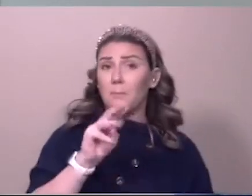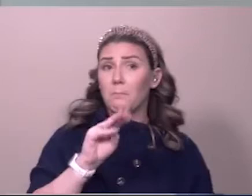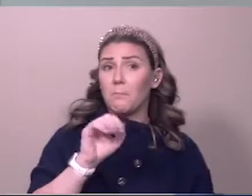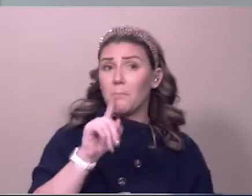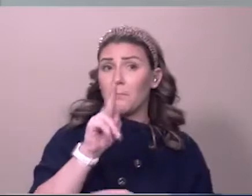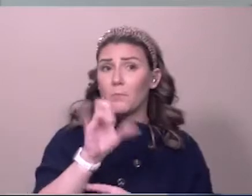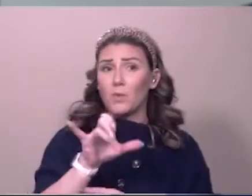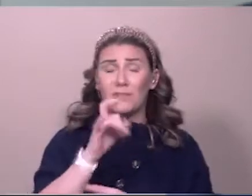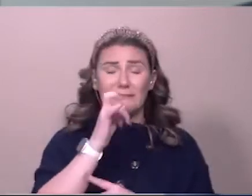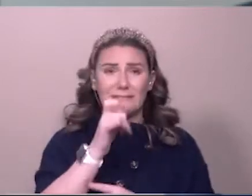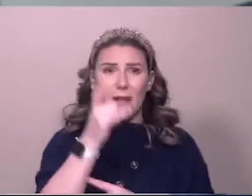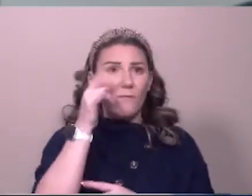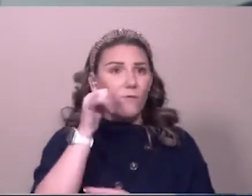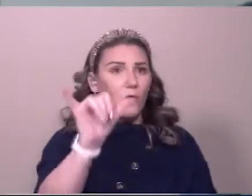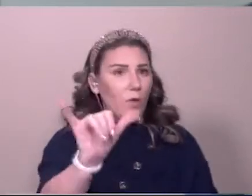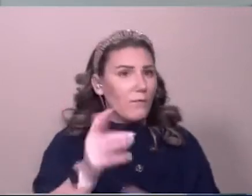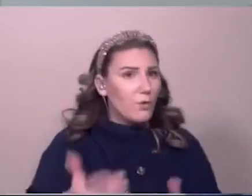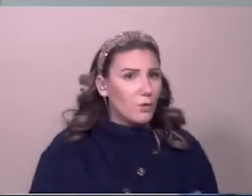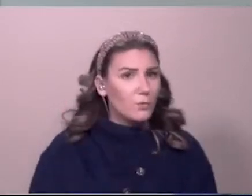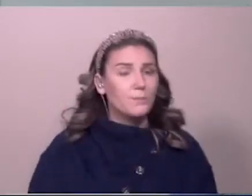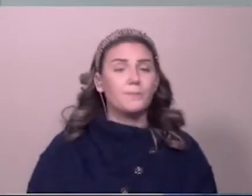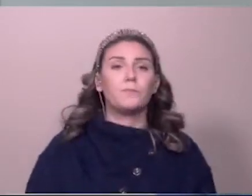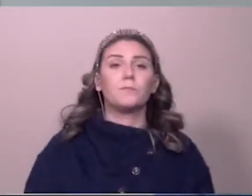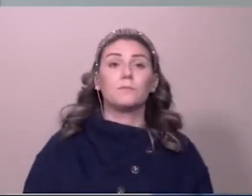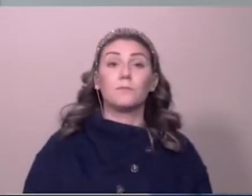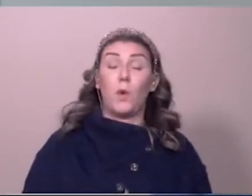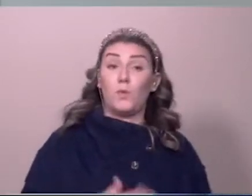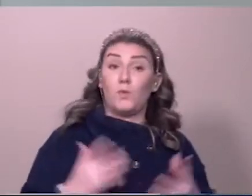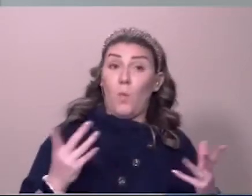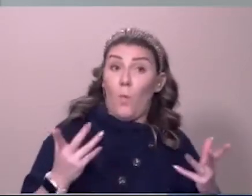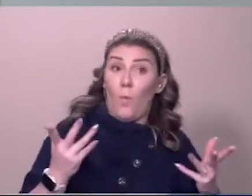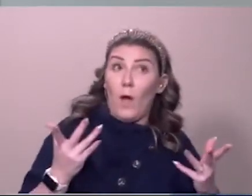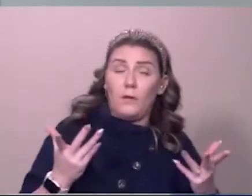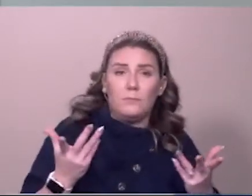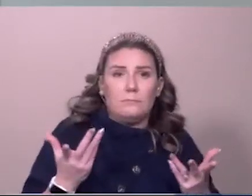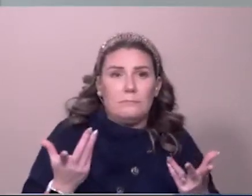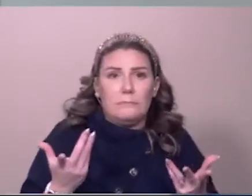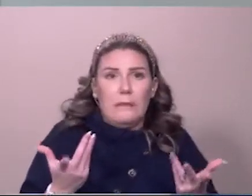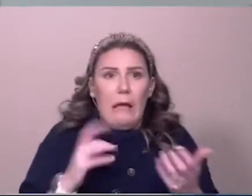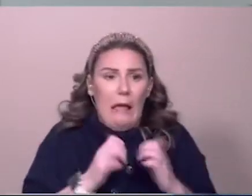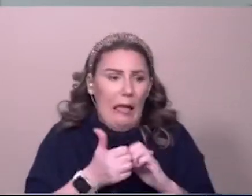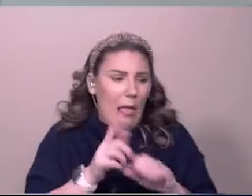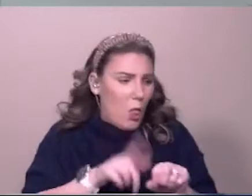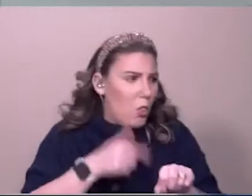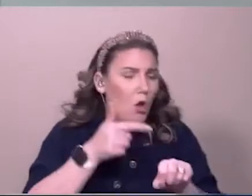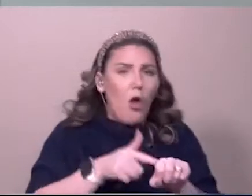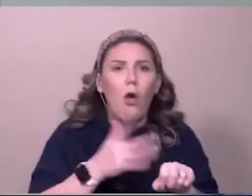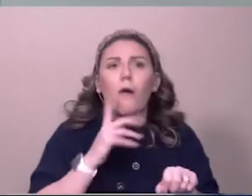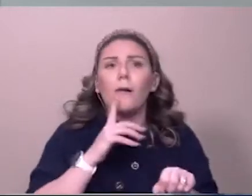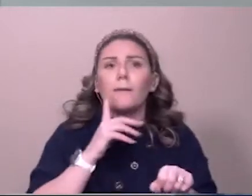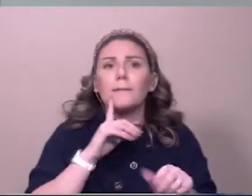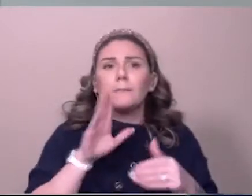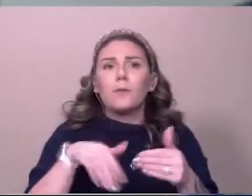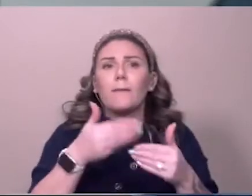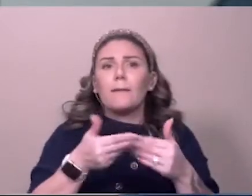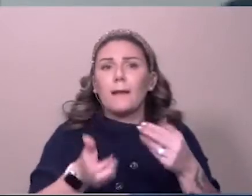not last long. So so the question is how long and when are we going to see the next peak? And that's really the